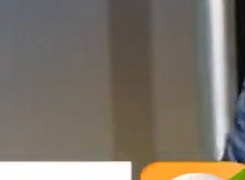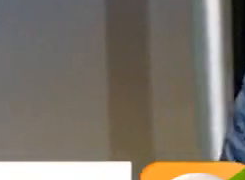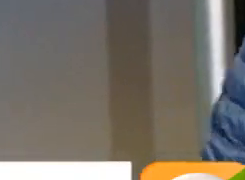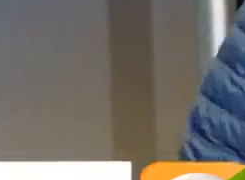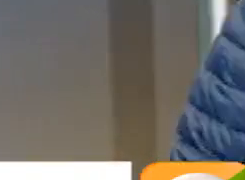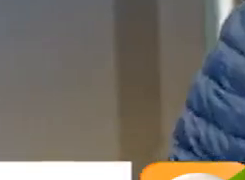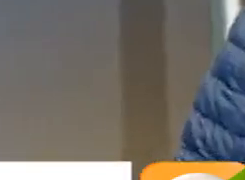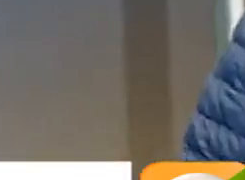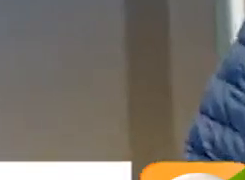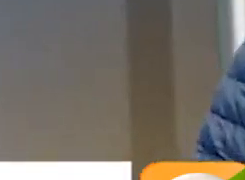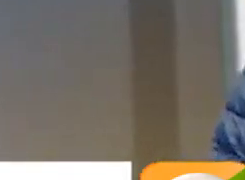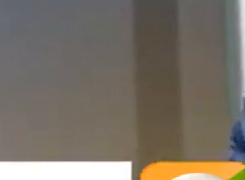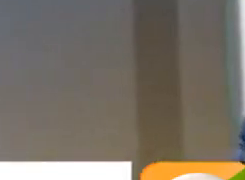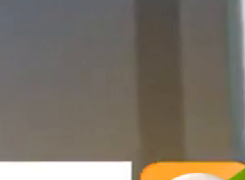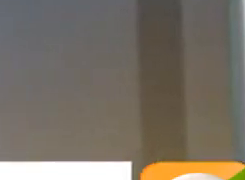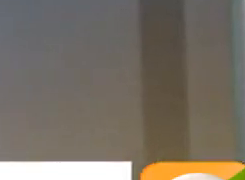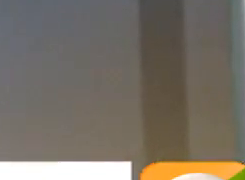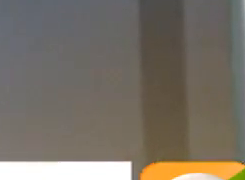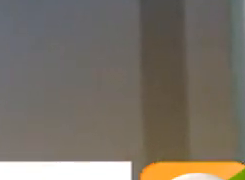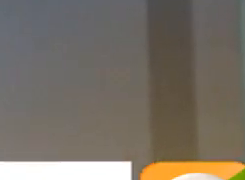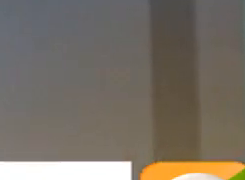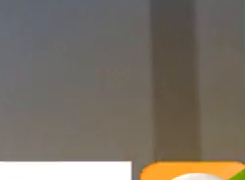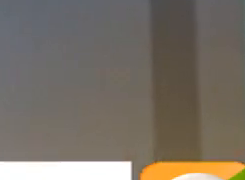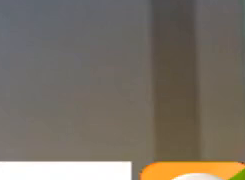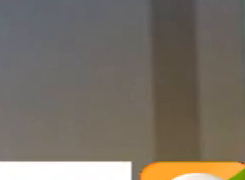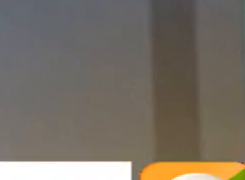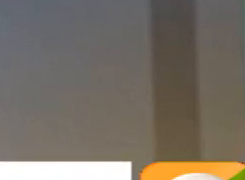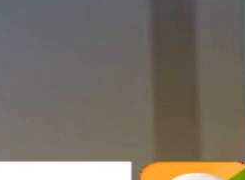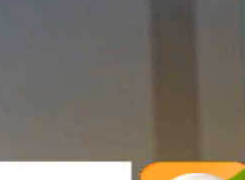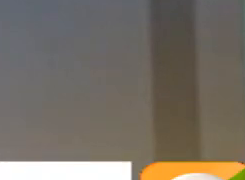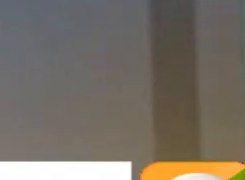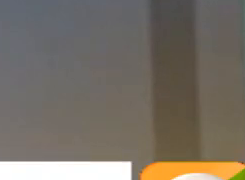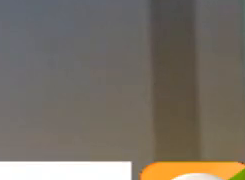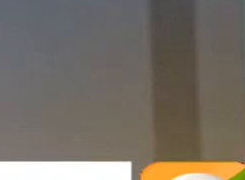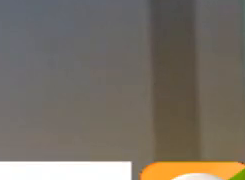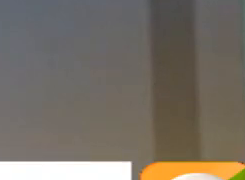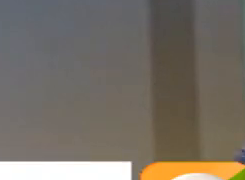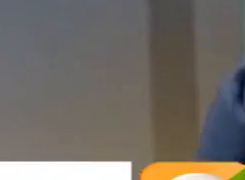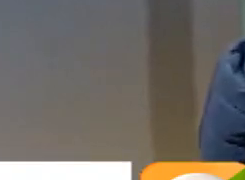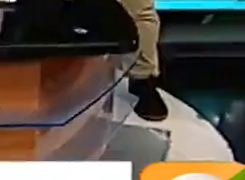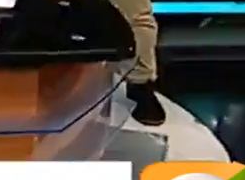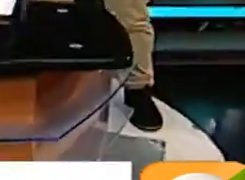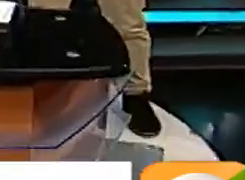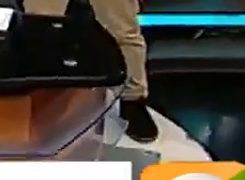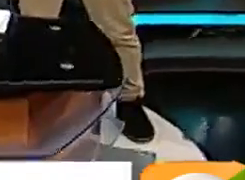go. This is the final time that I'm signing off on Citizen TV. My name is Benard Ndong. Good night for now.